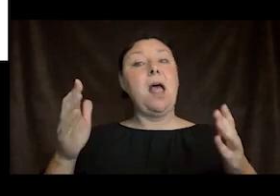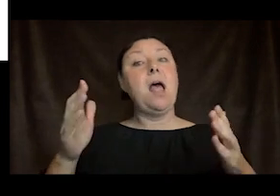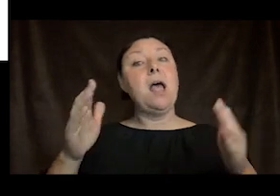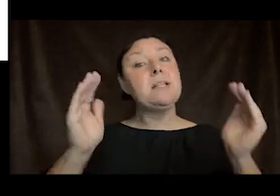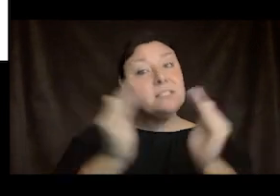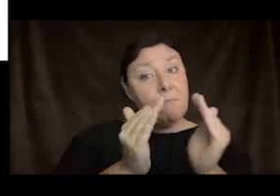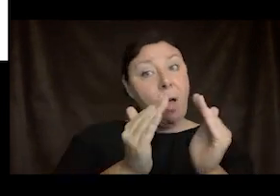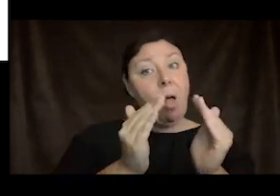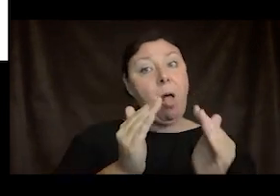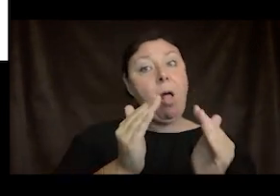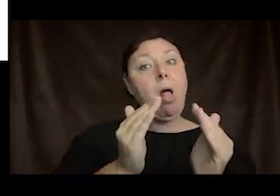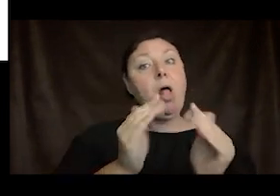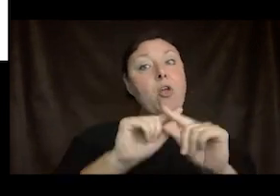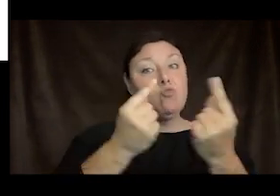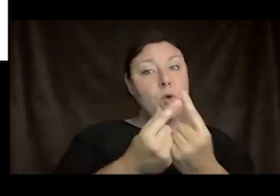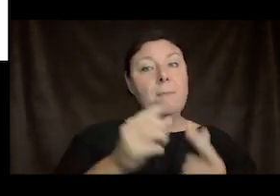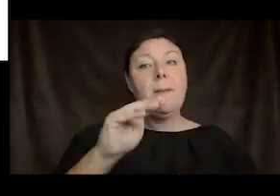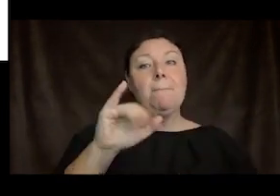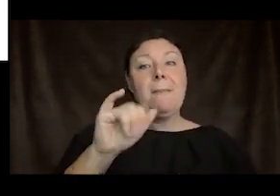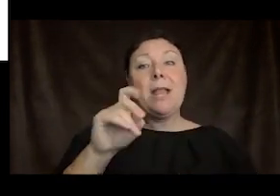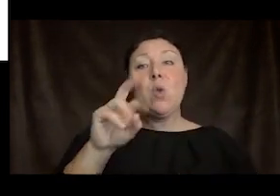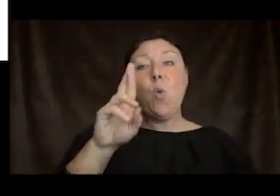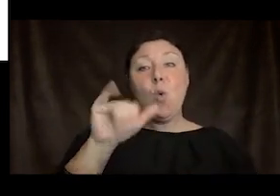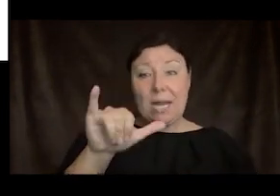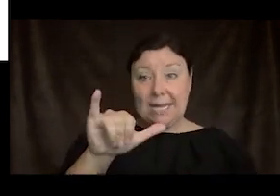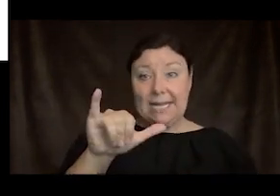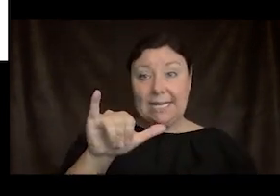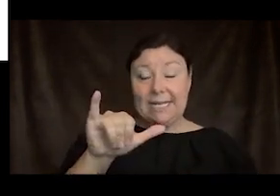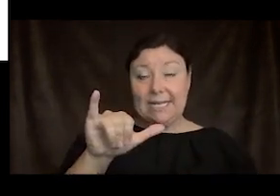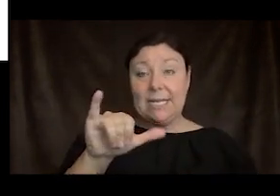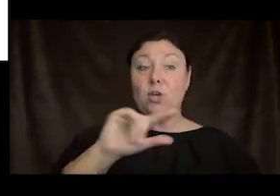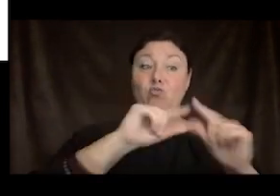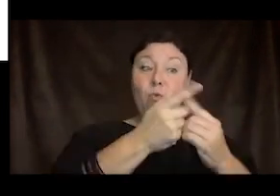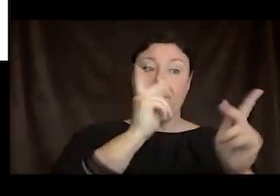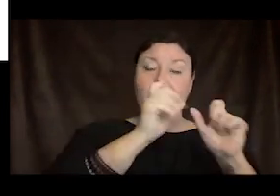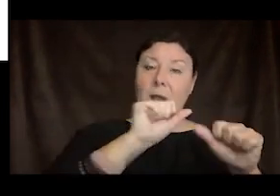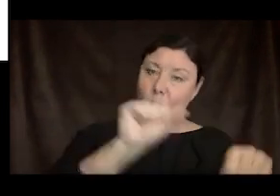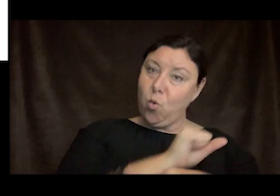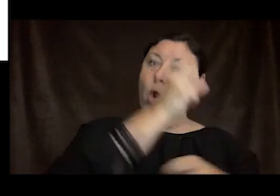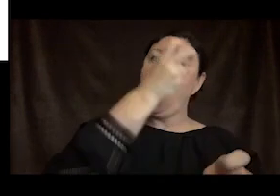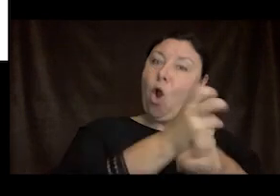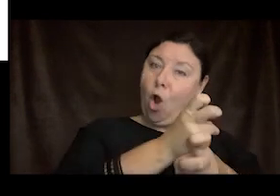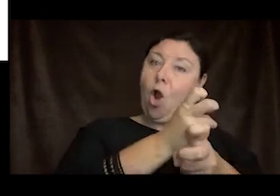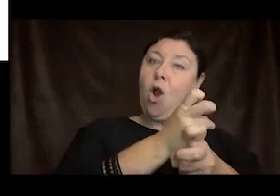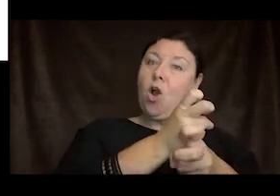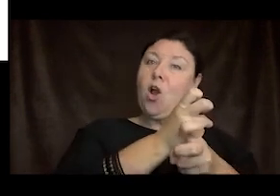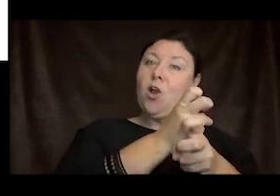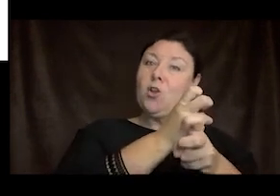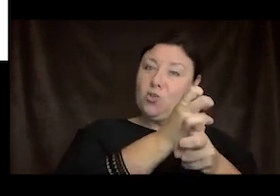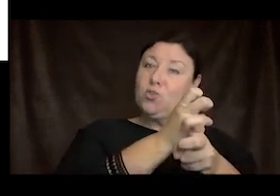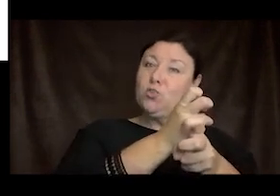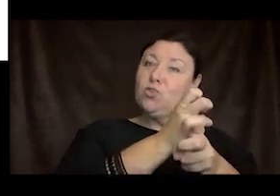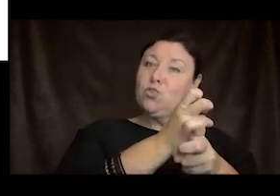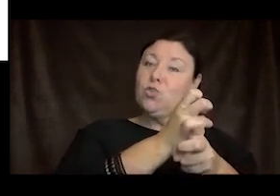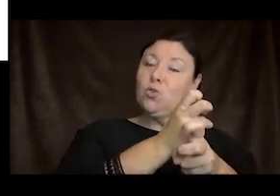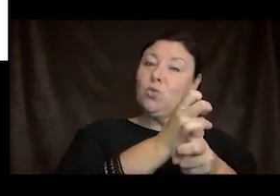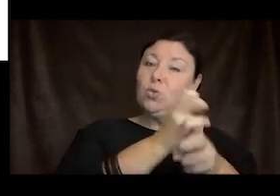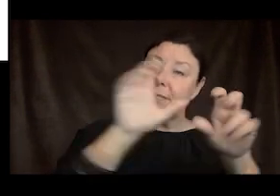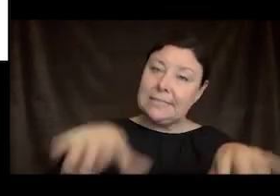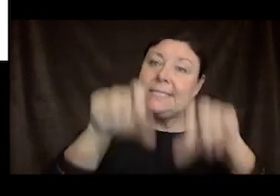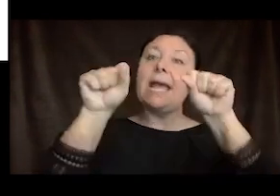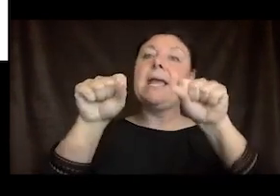group, a minority group of people can really work hard to take on an action that they don't believe is